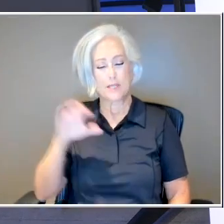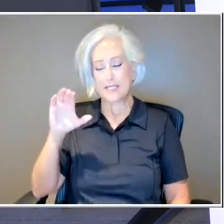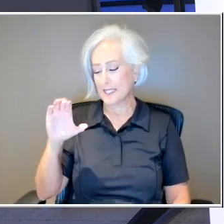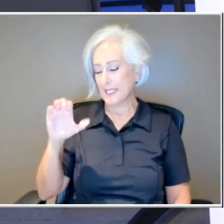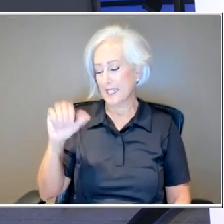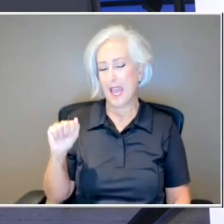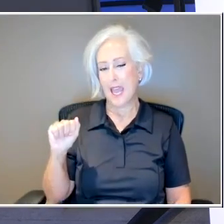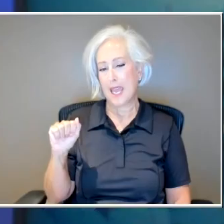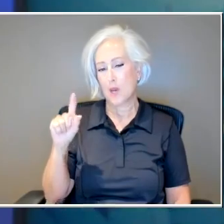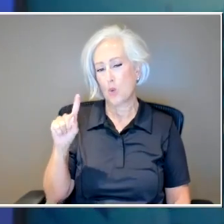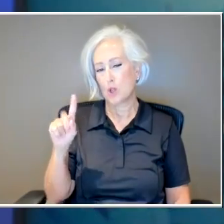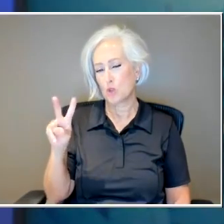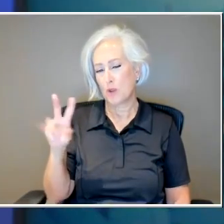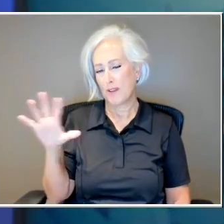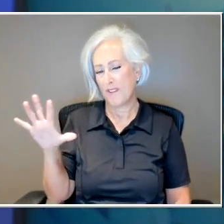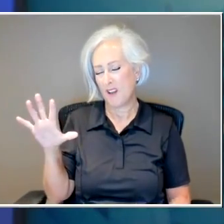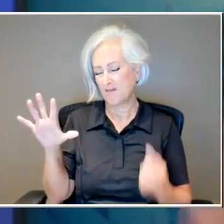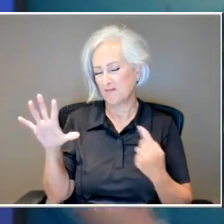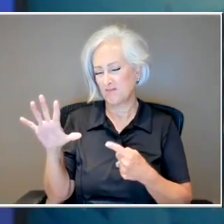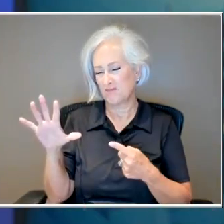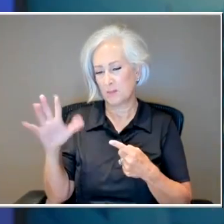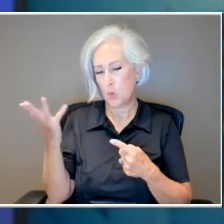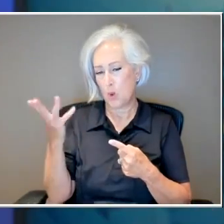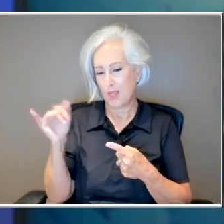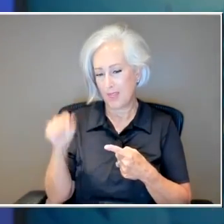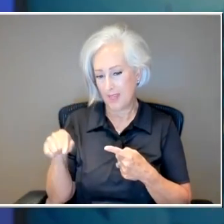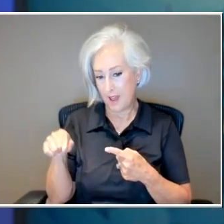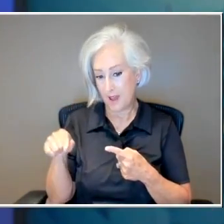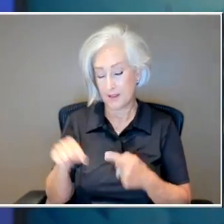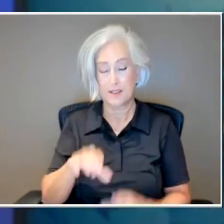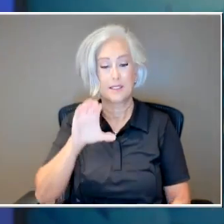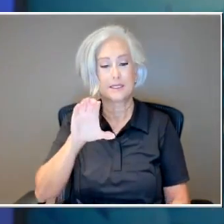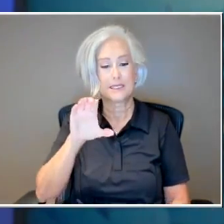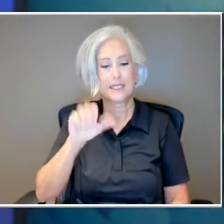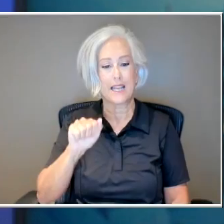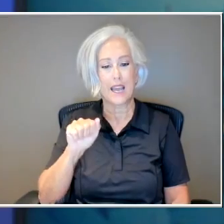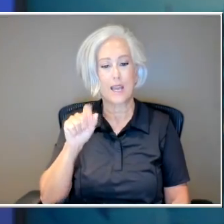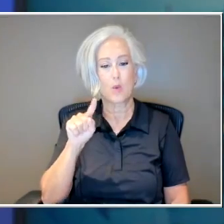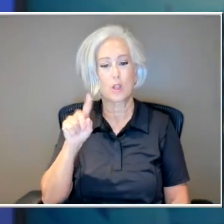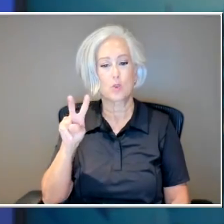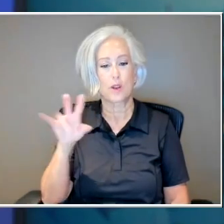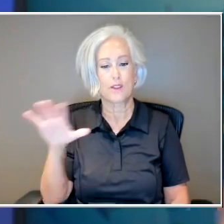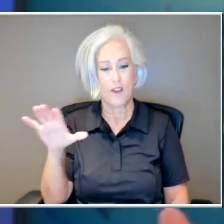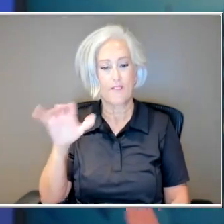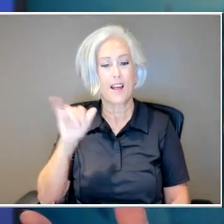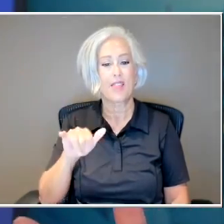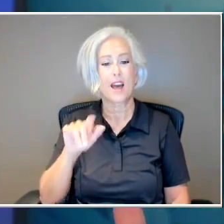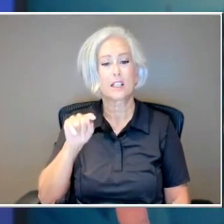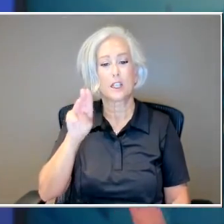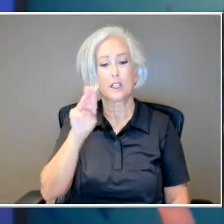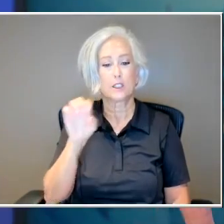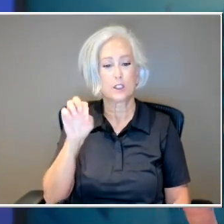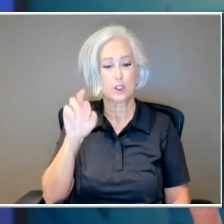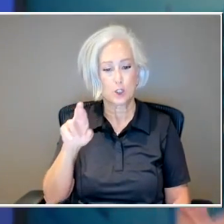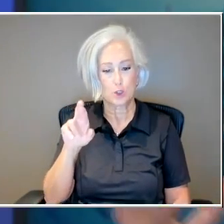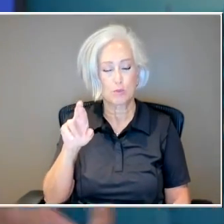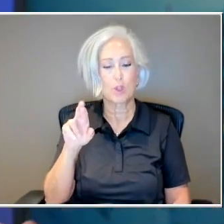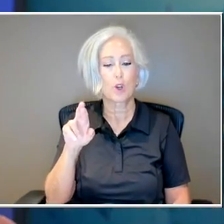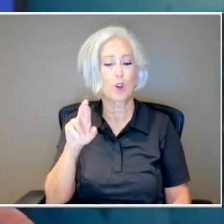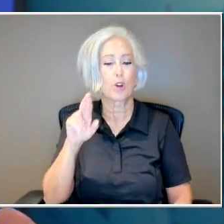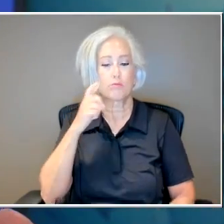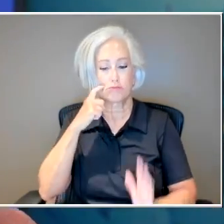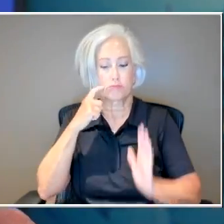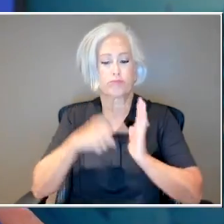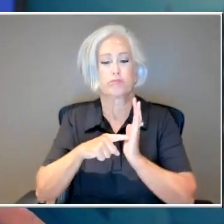what is it? So CA-125 is a cancer tumor marker, and it can be elevated for